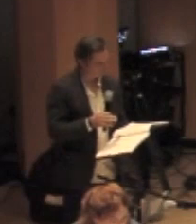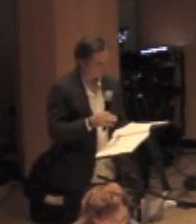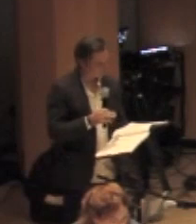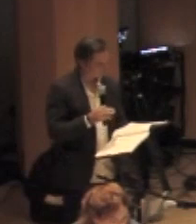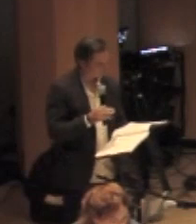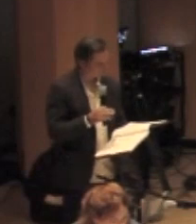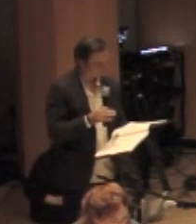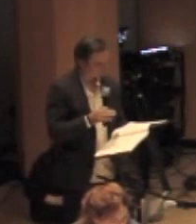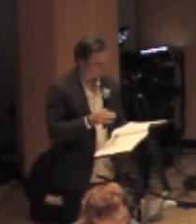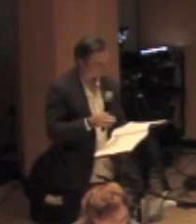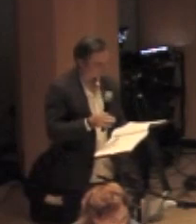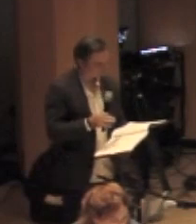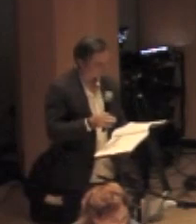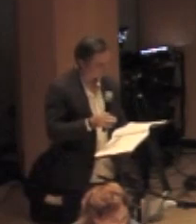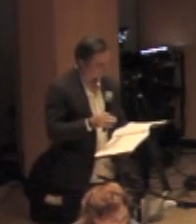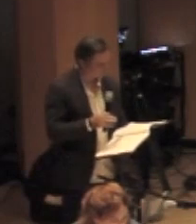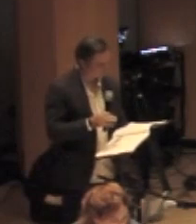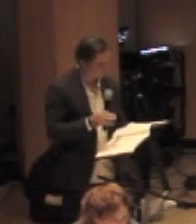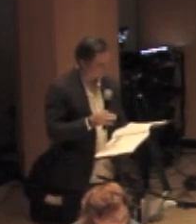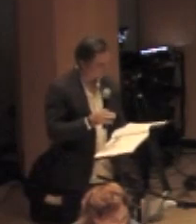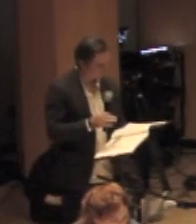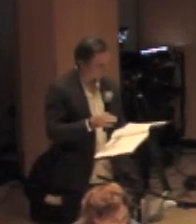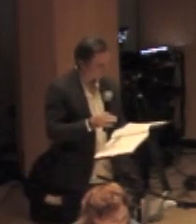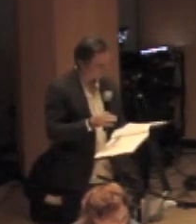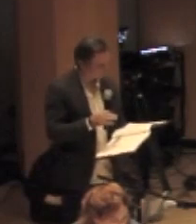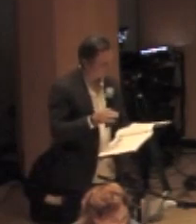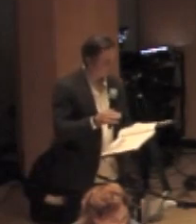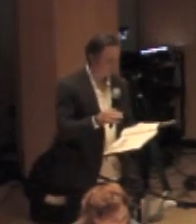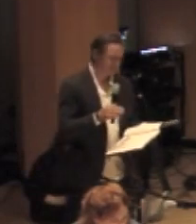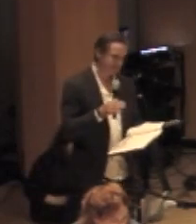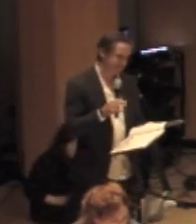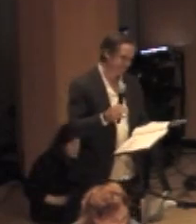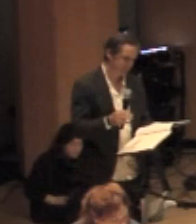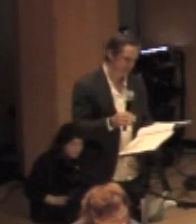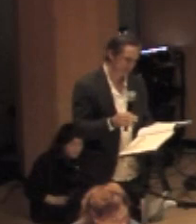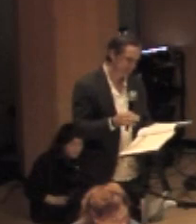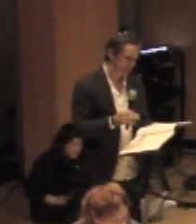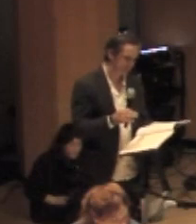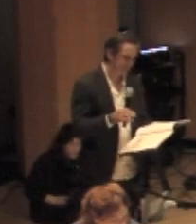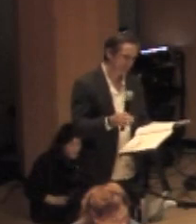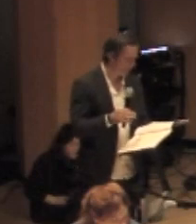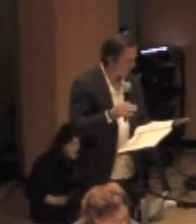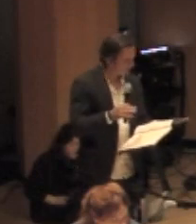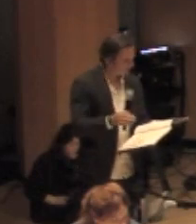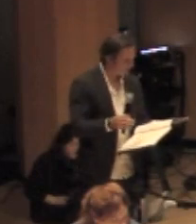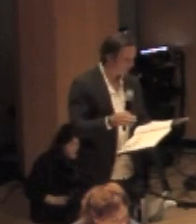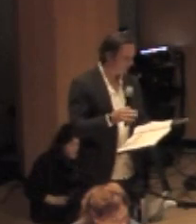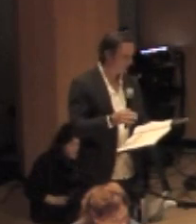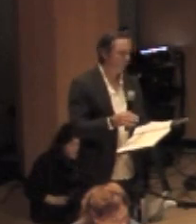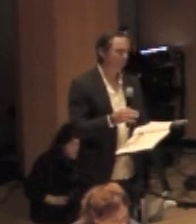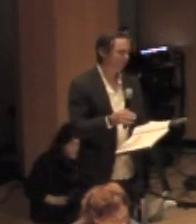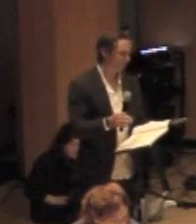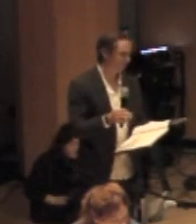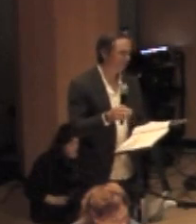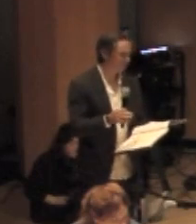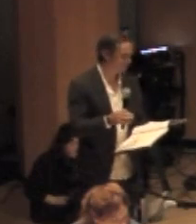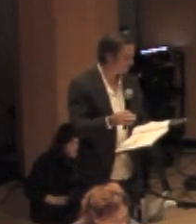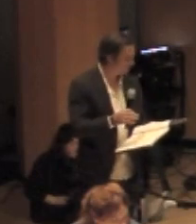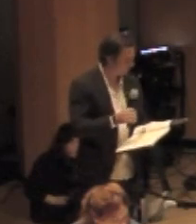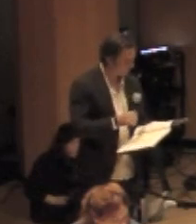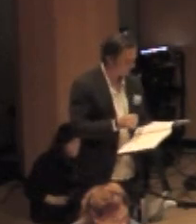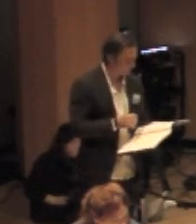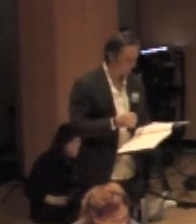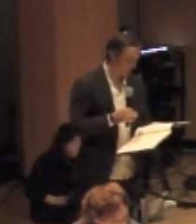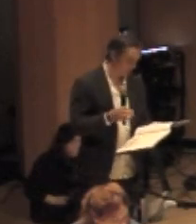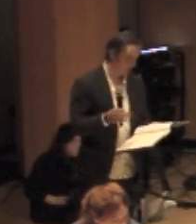grief I didn't feel anything and I thought it was because Mom and I you we weren't very